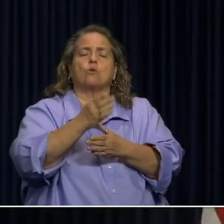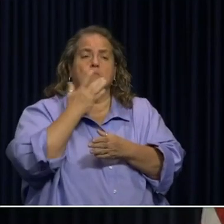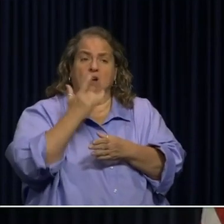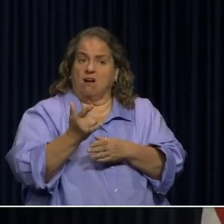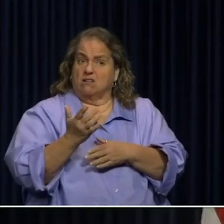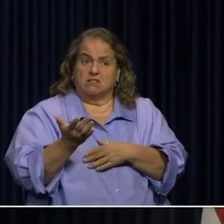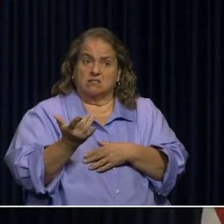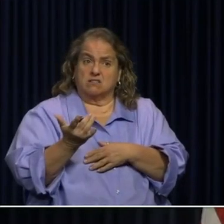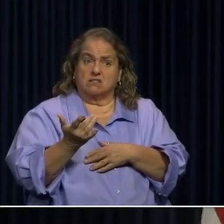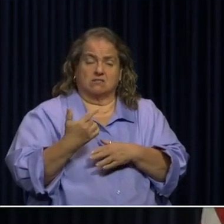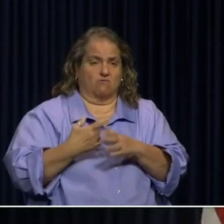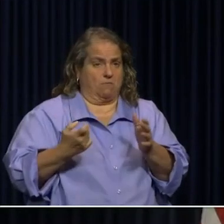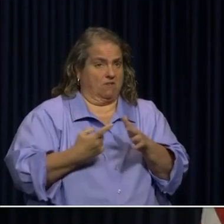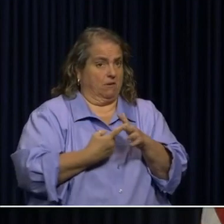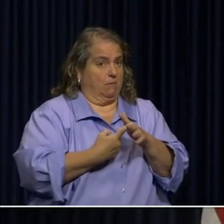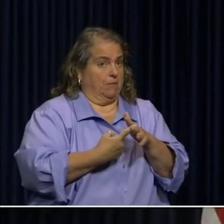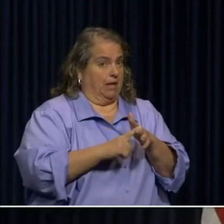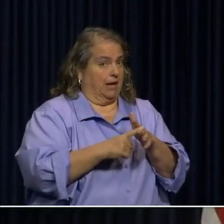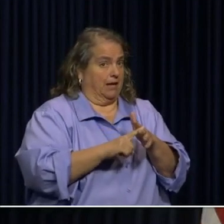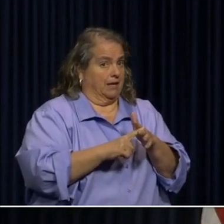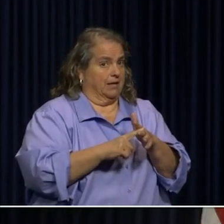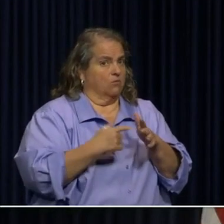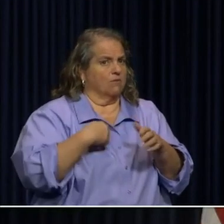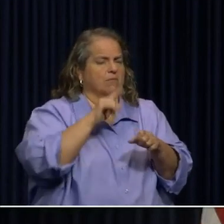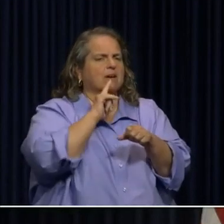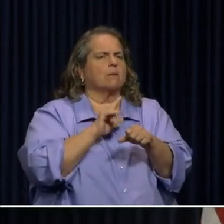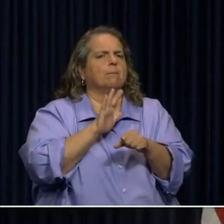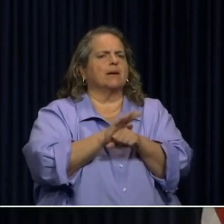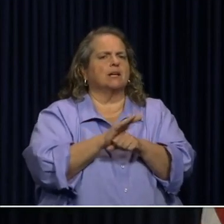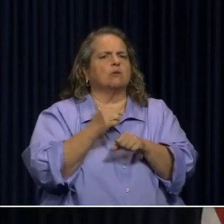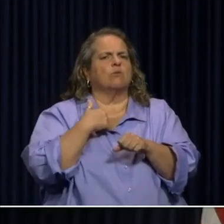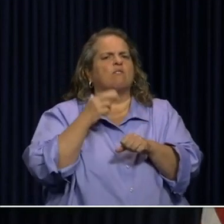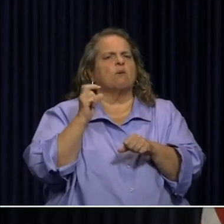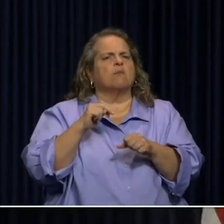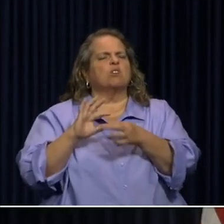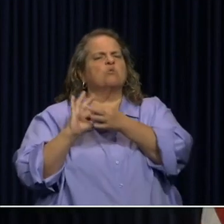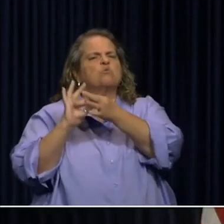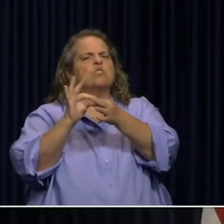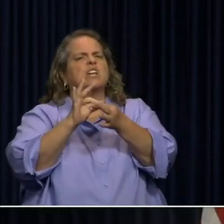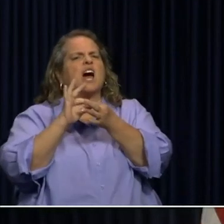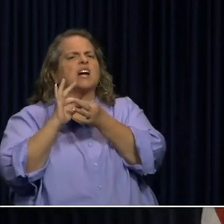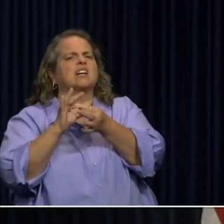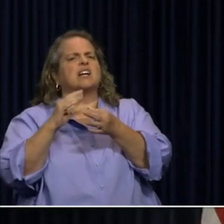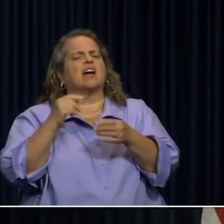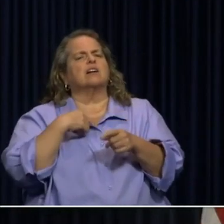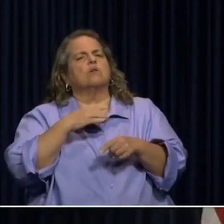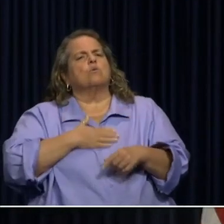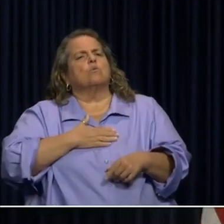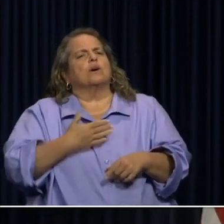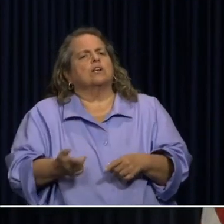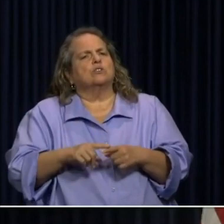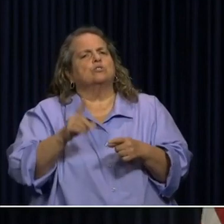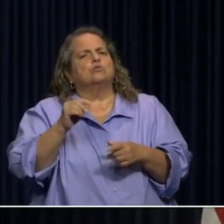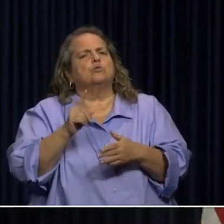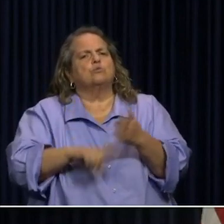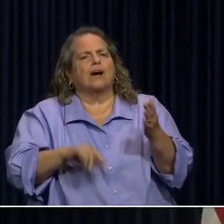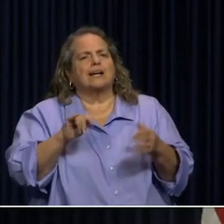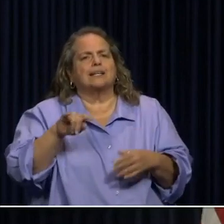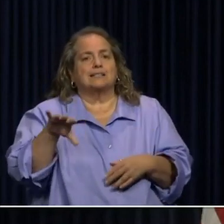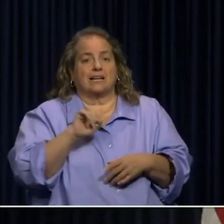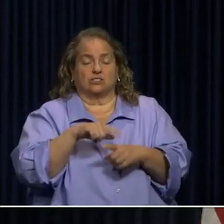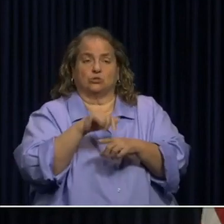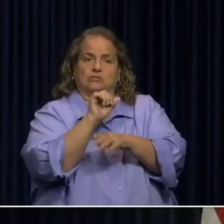start, we have been committed, we have been united, and we've been willing to do what it takes to defeat this